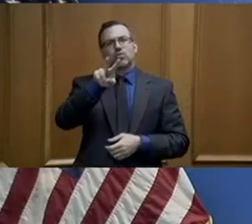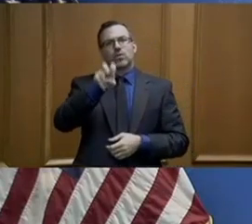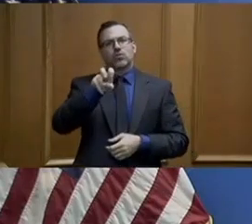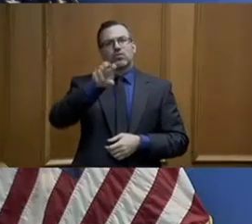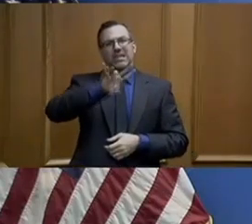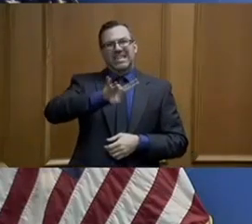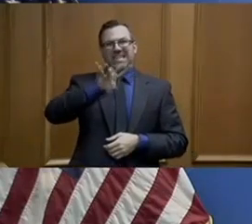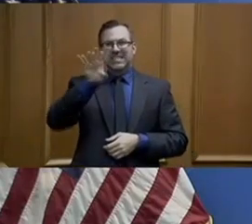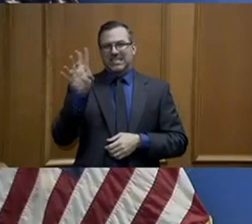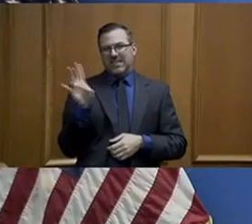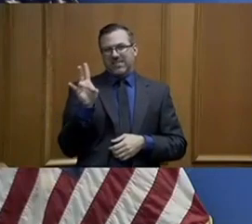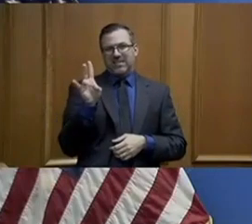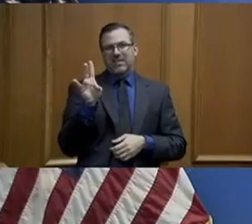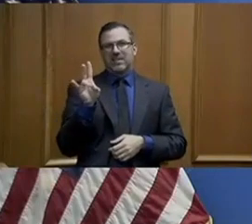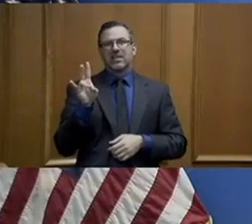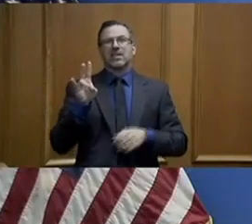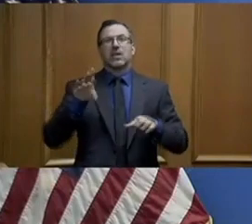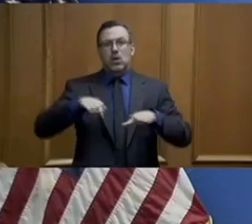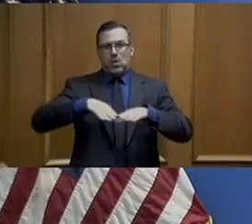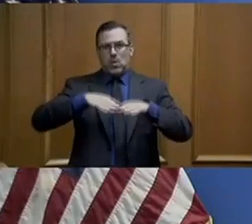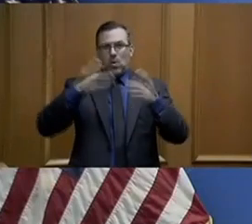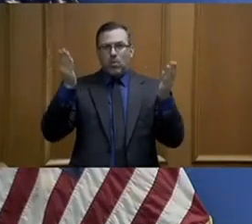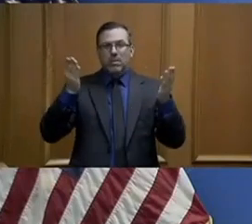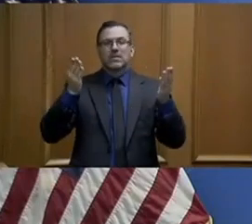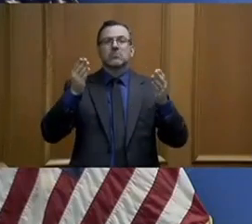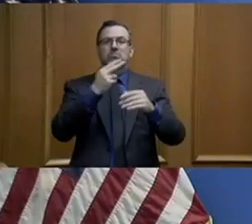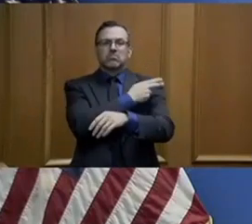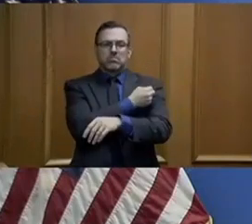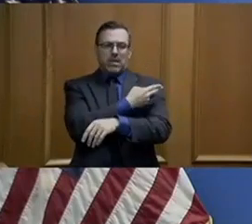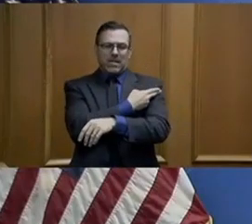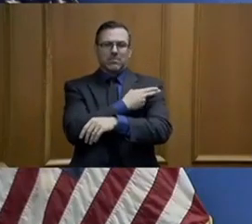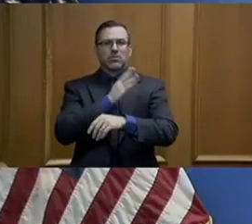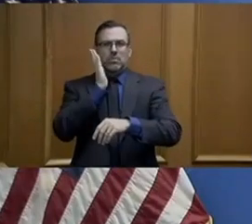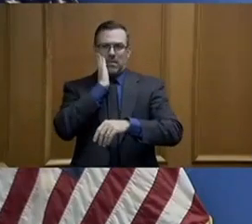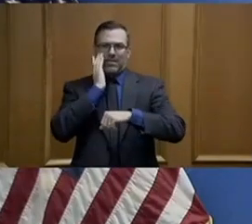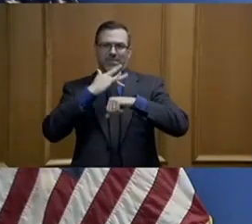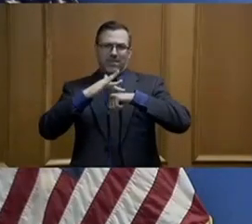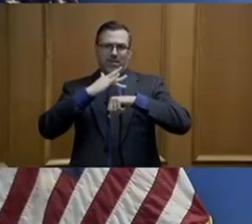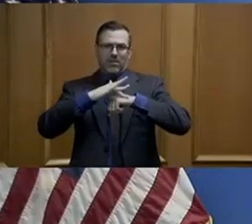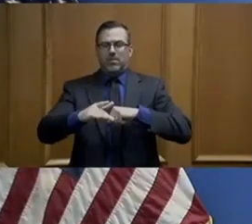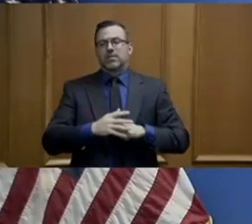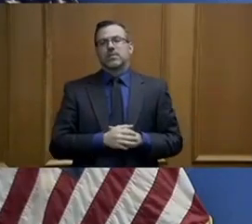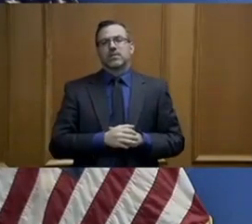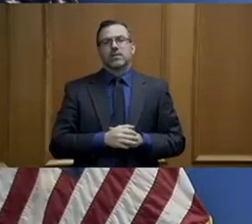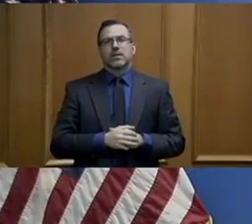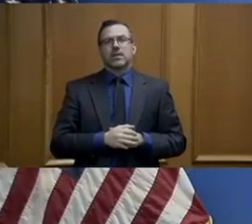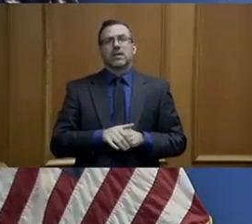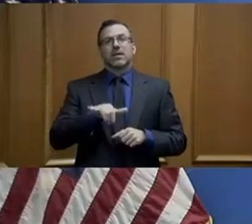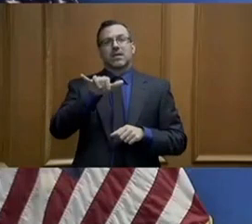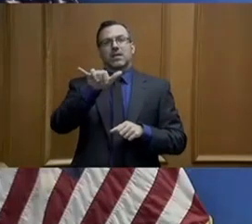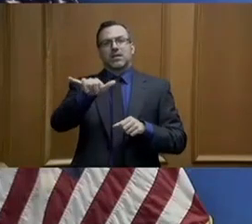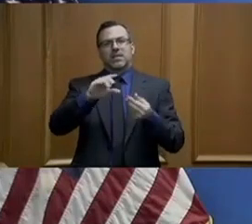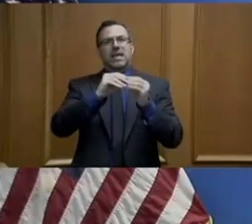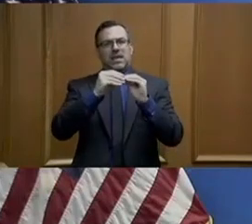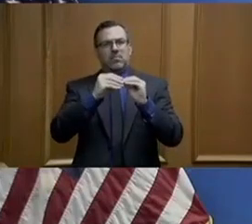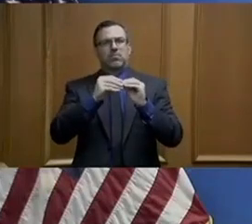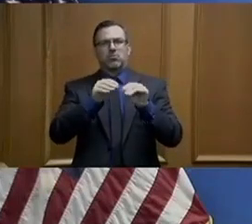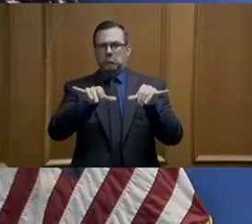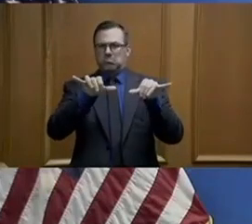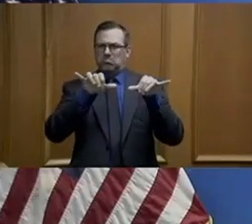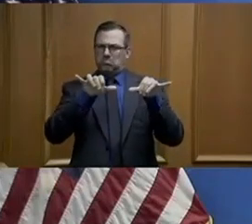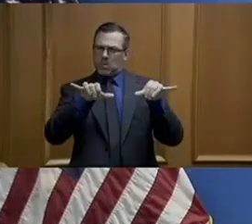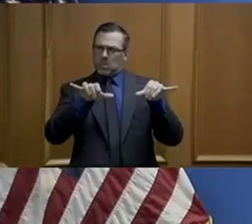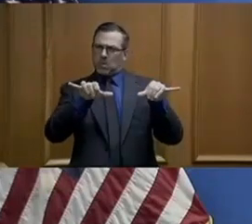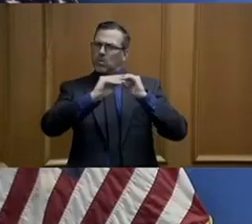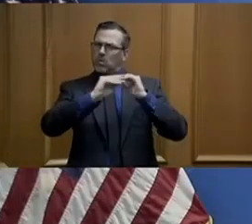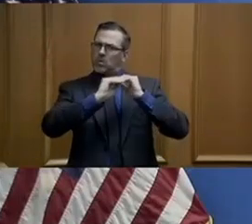5,287 open staffed hospital beds in our state. Our hospital capacity continues to remain in a stable position